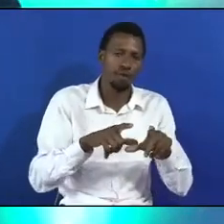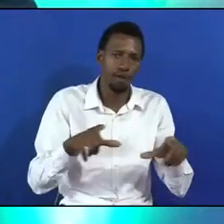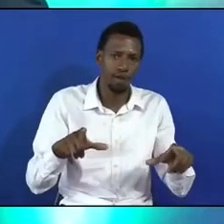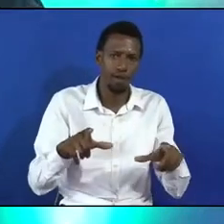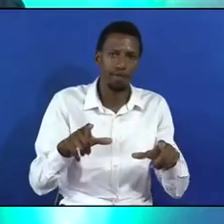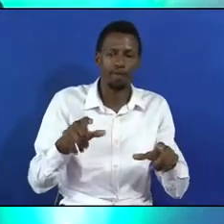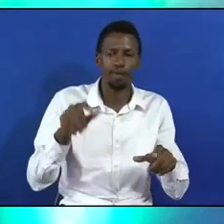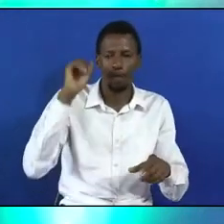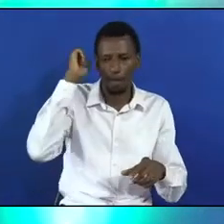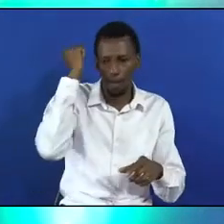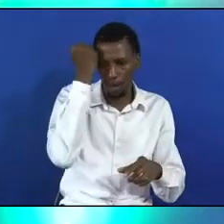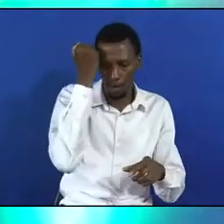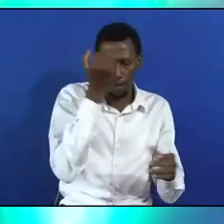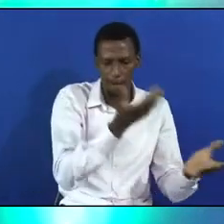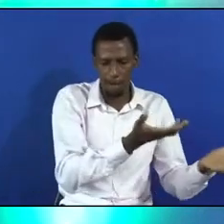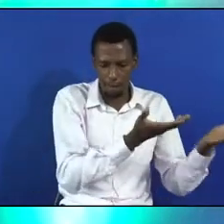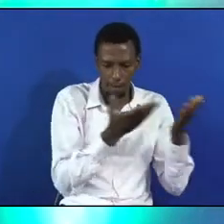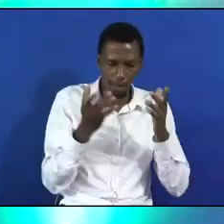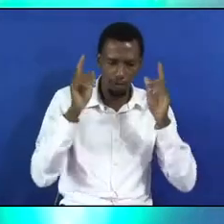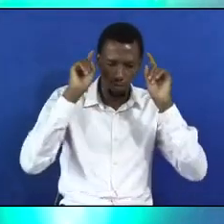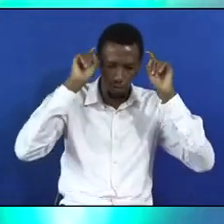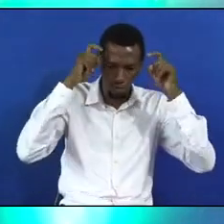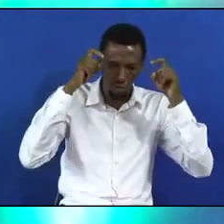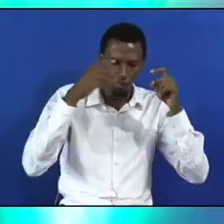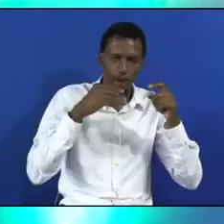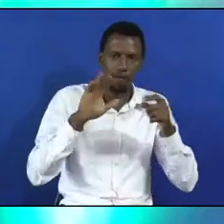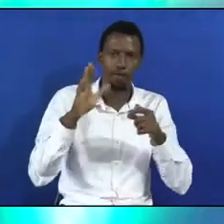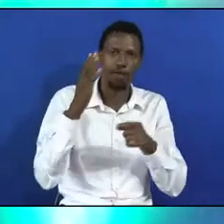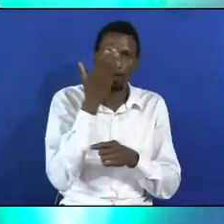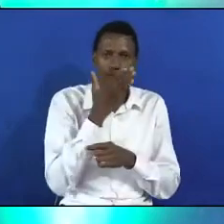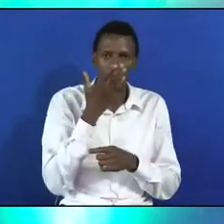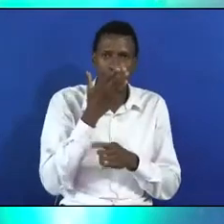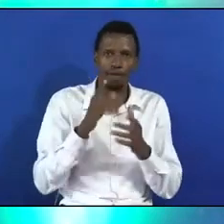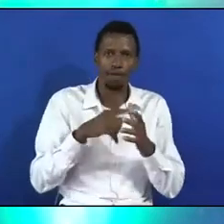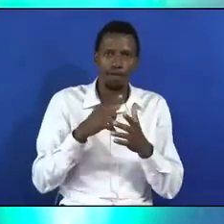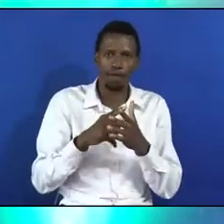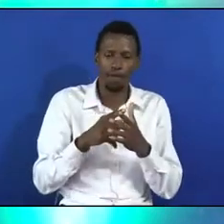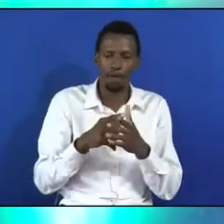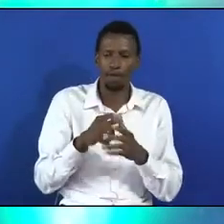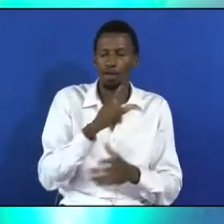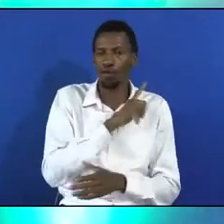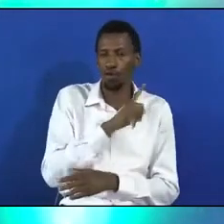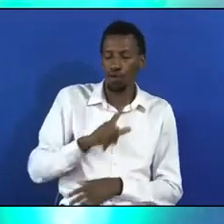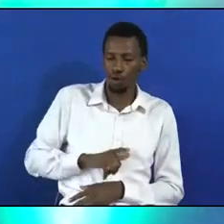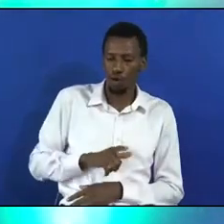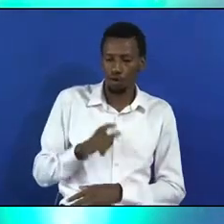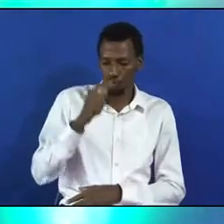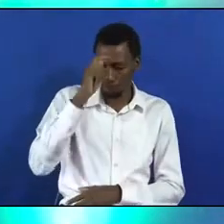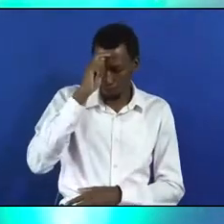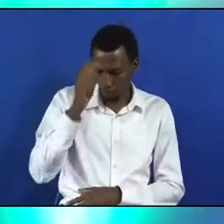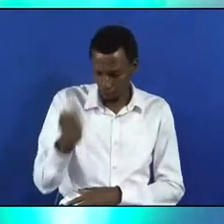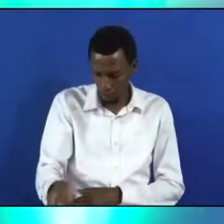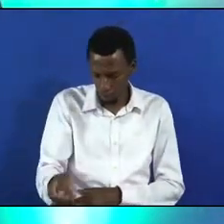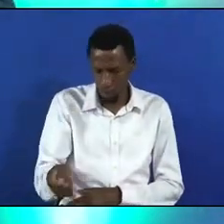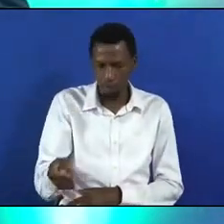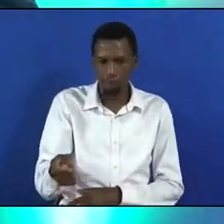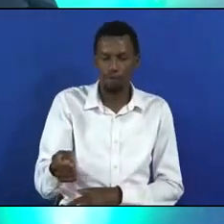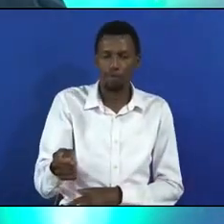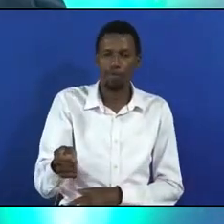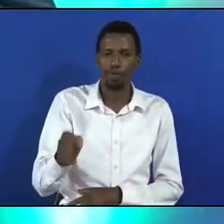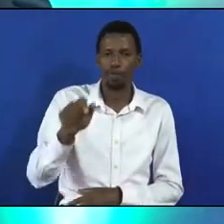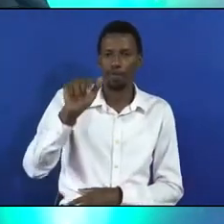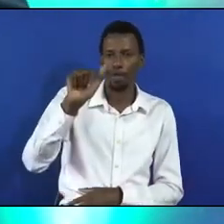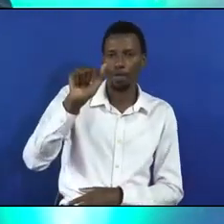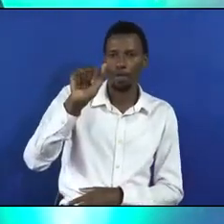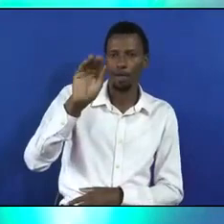flock and of their fat. And the Lord respected Abel and his offering, but he did